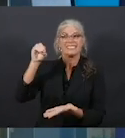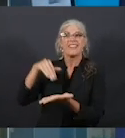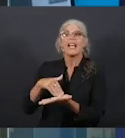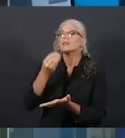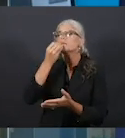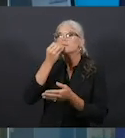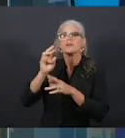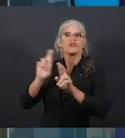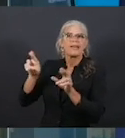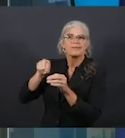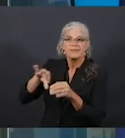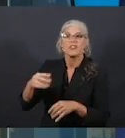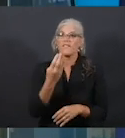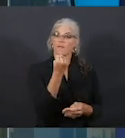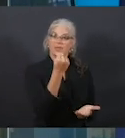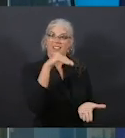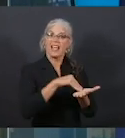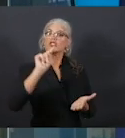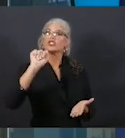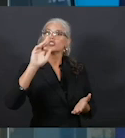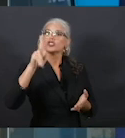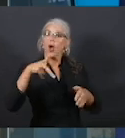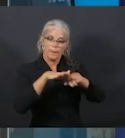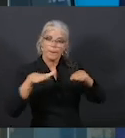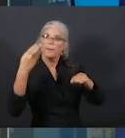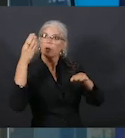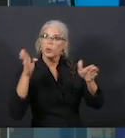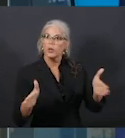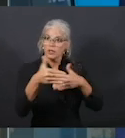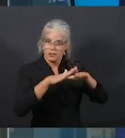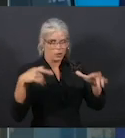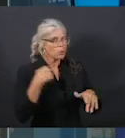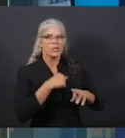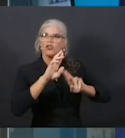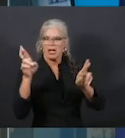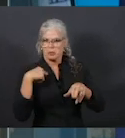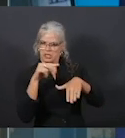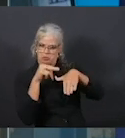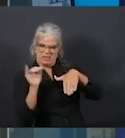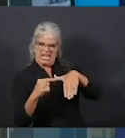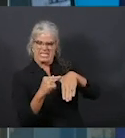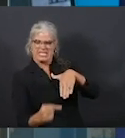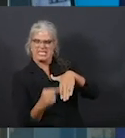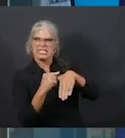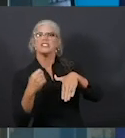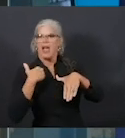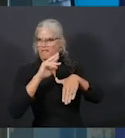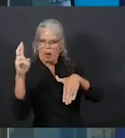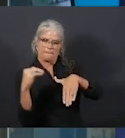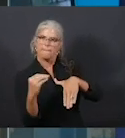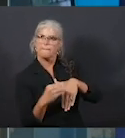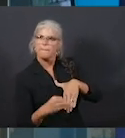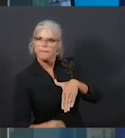tarps in the parts of Florida where we expect impact. We've also are in the process. We